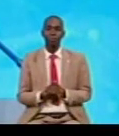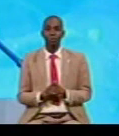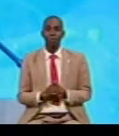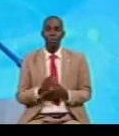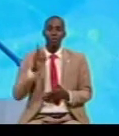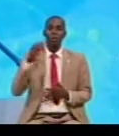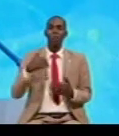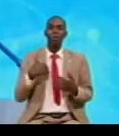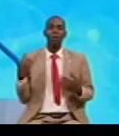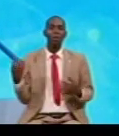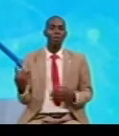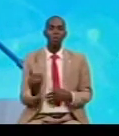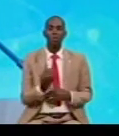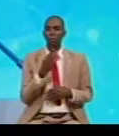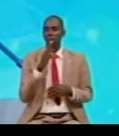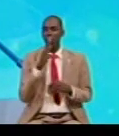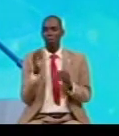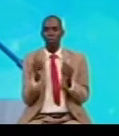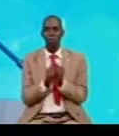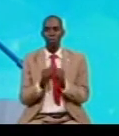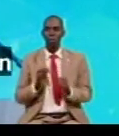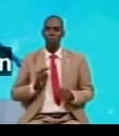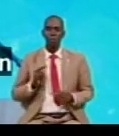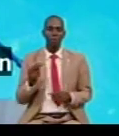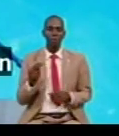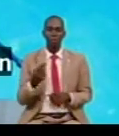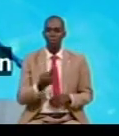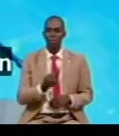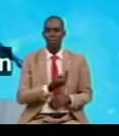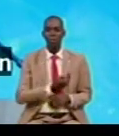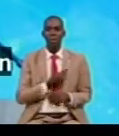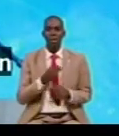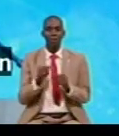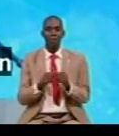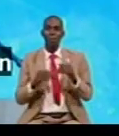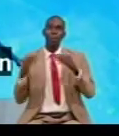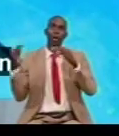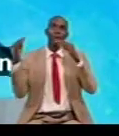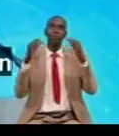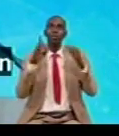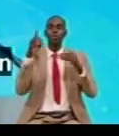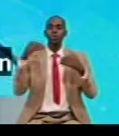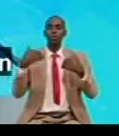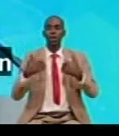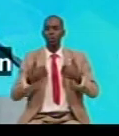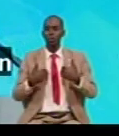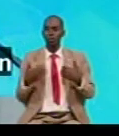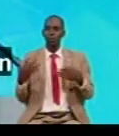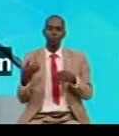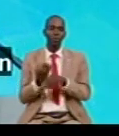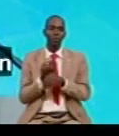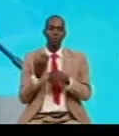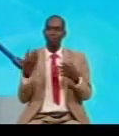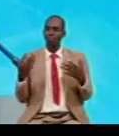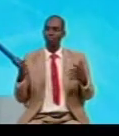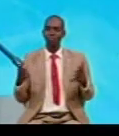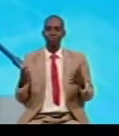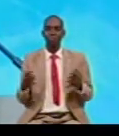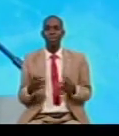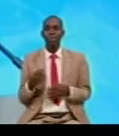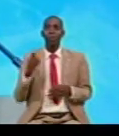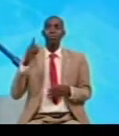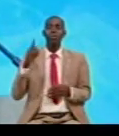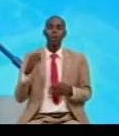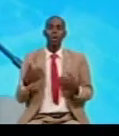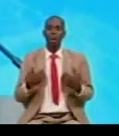Always been with us. Every battle you've already won, we've